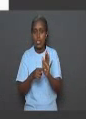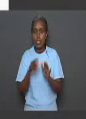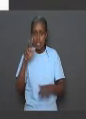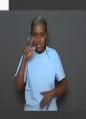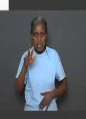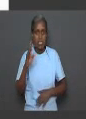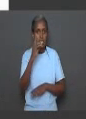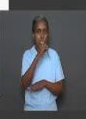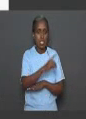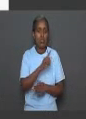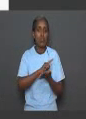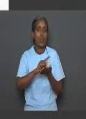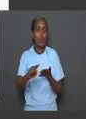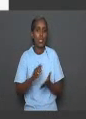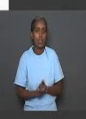days of the week,